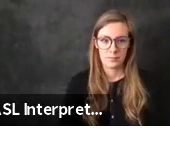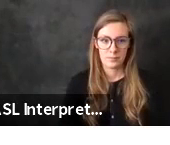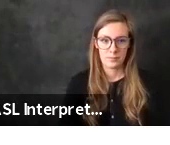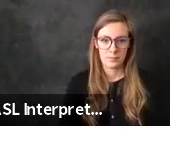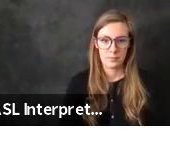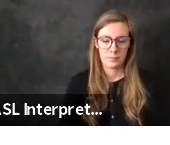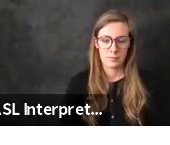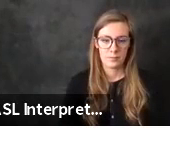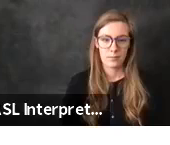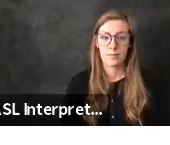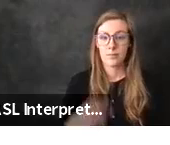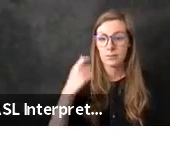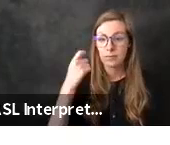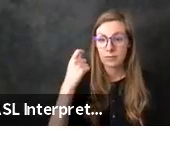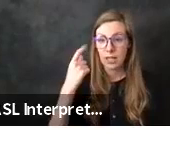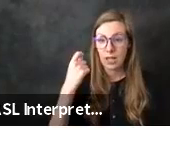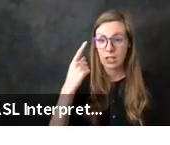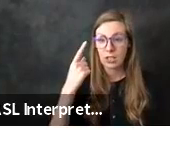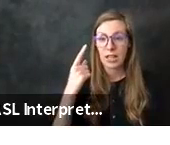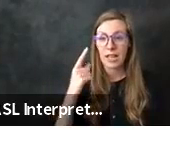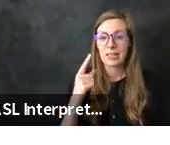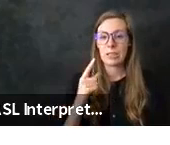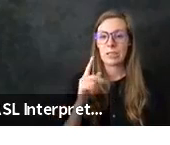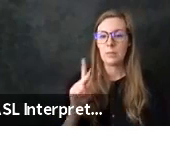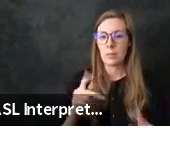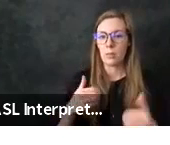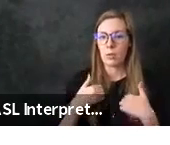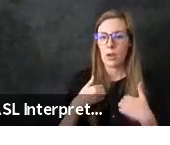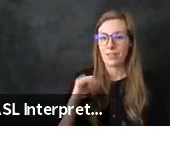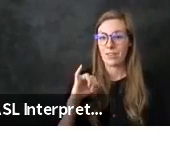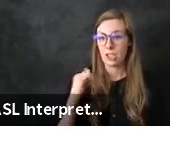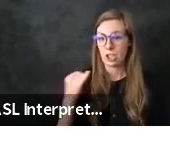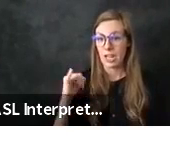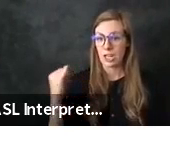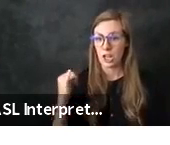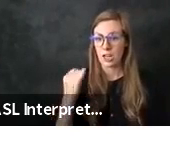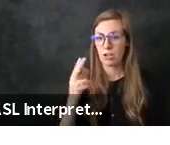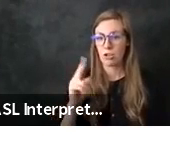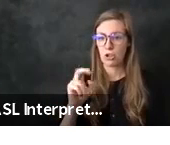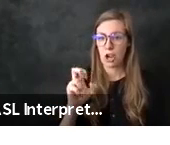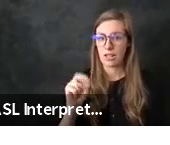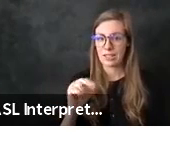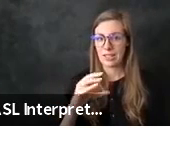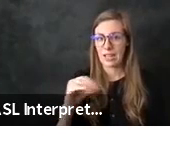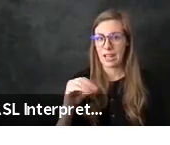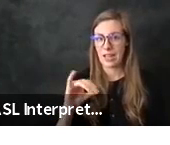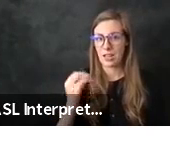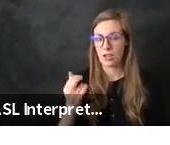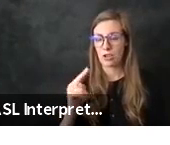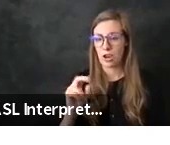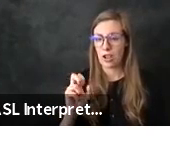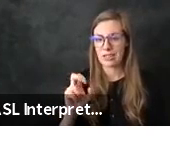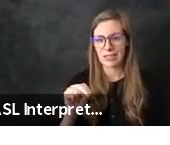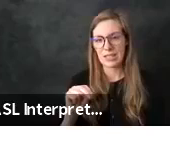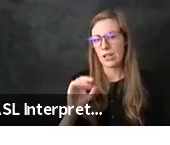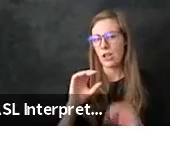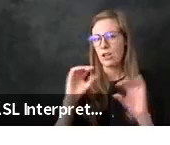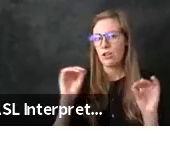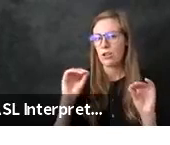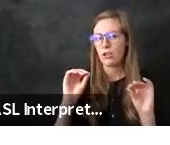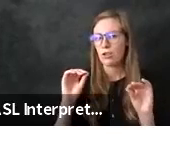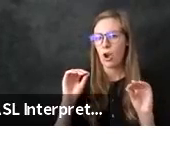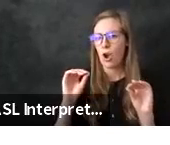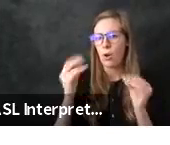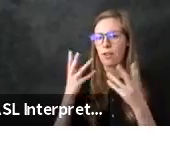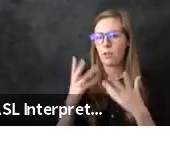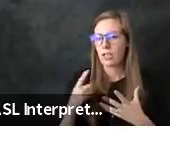Now, those that got the J&J one dose, there is no data to support the use of an additional